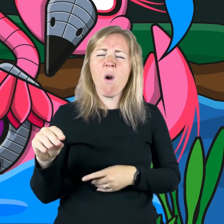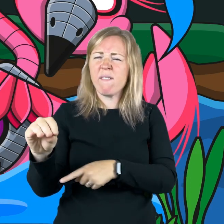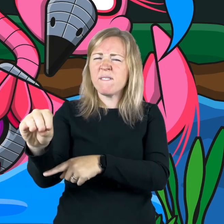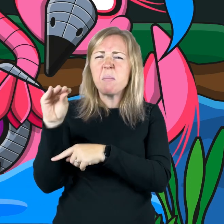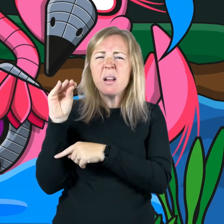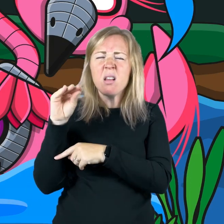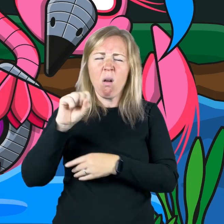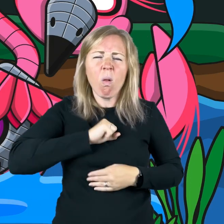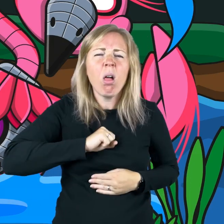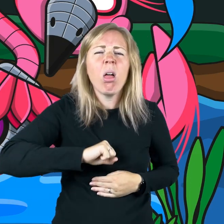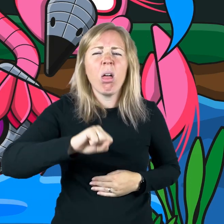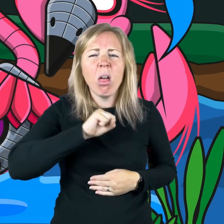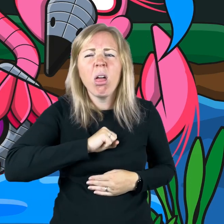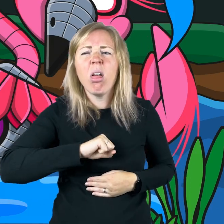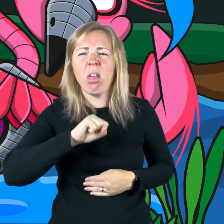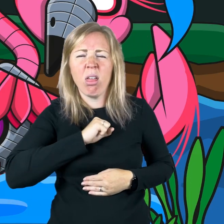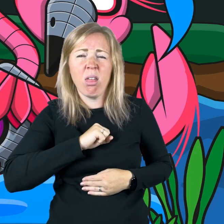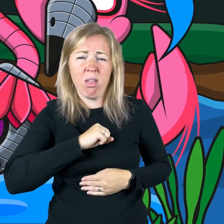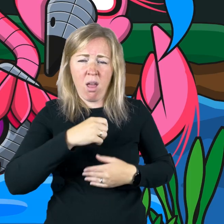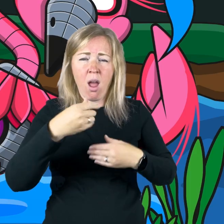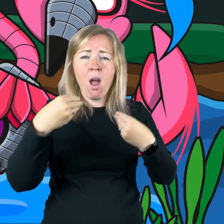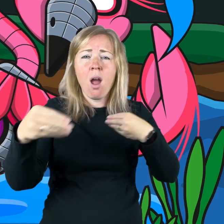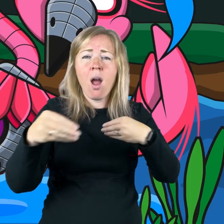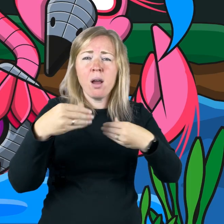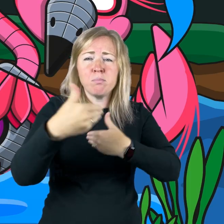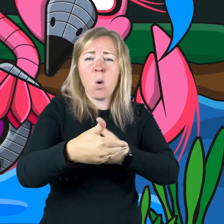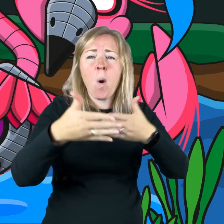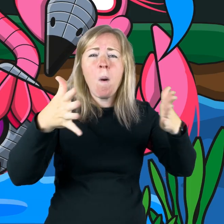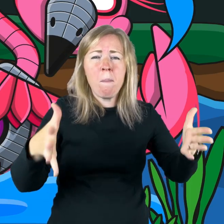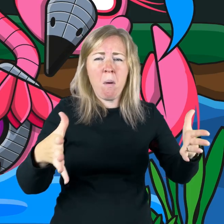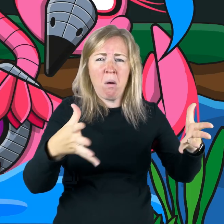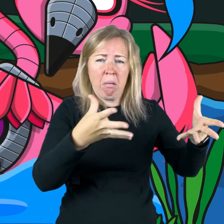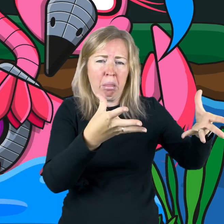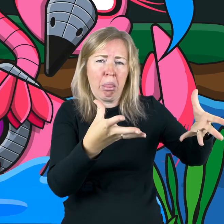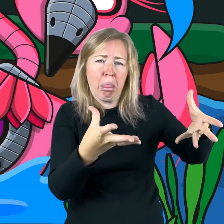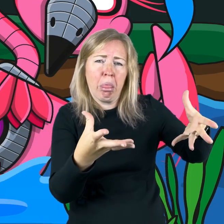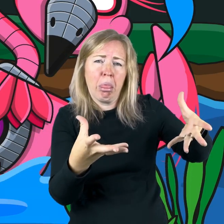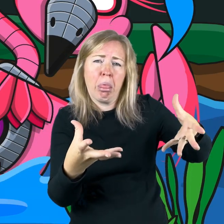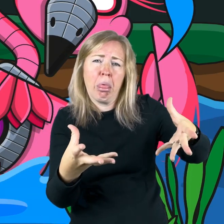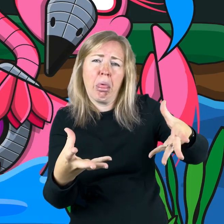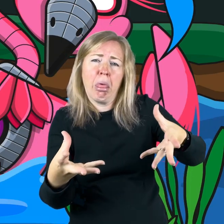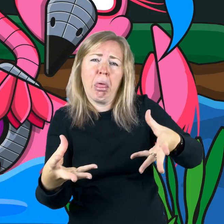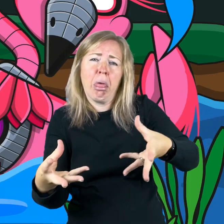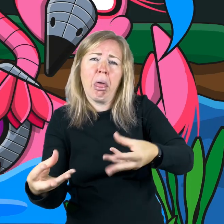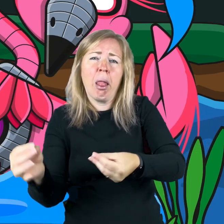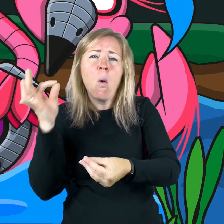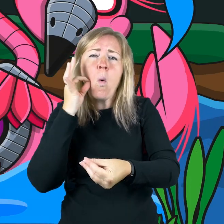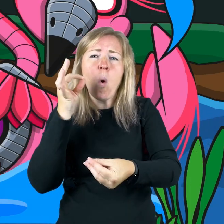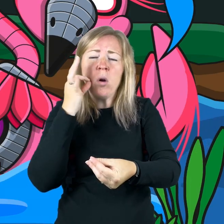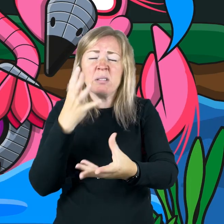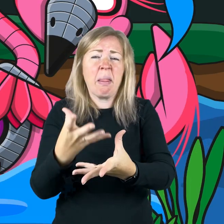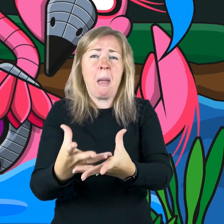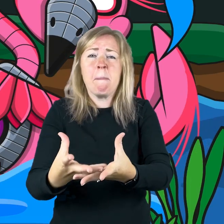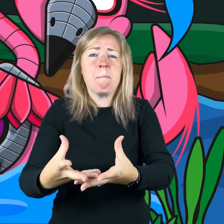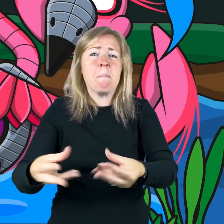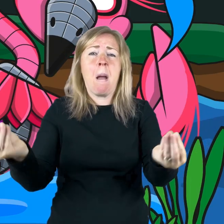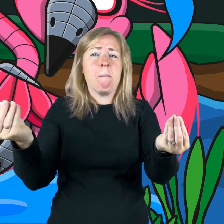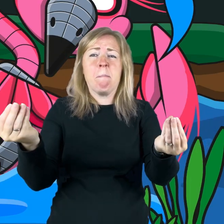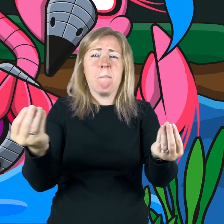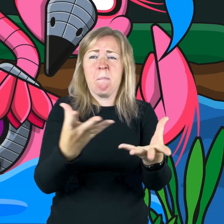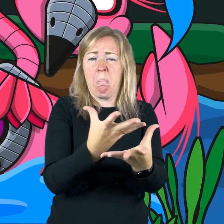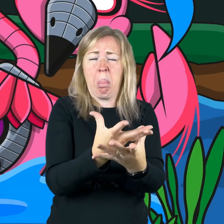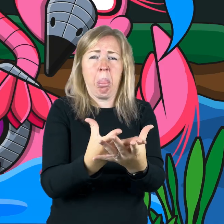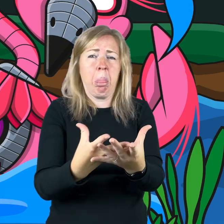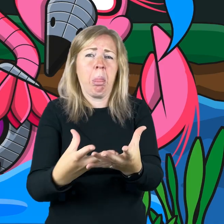Flamingo spluttered as the cardboard raft slowly drooped into the water, then vanished beneath the